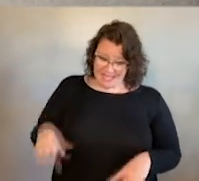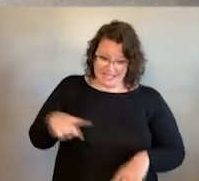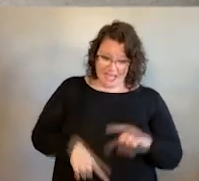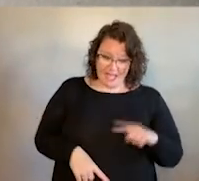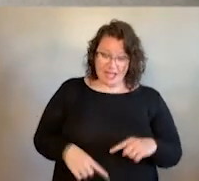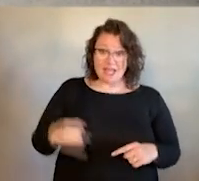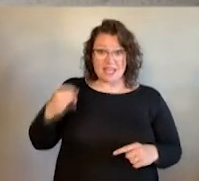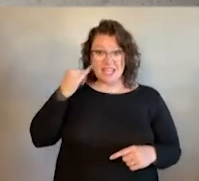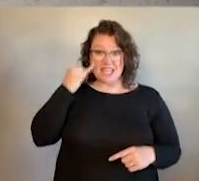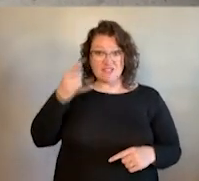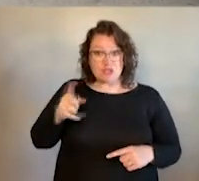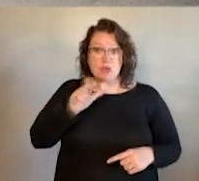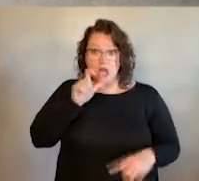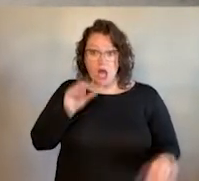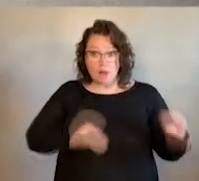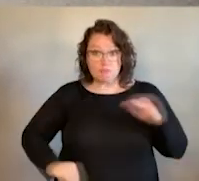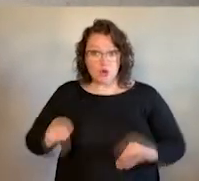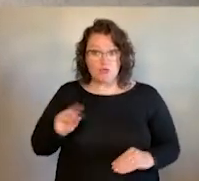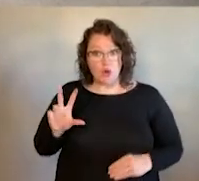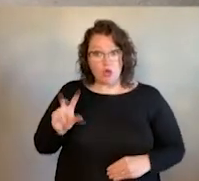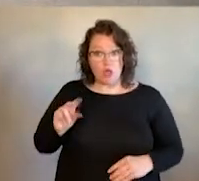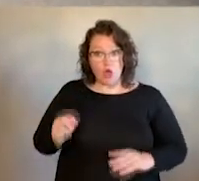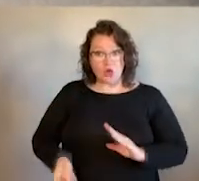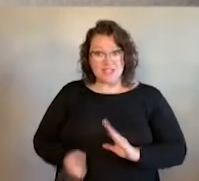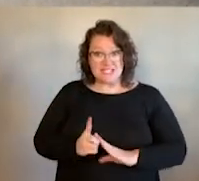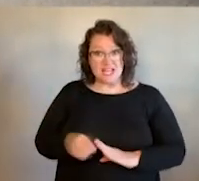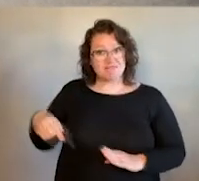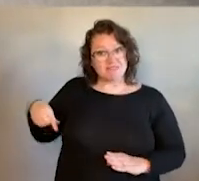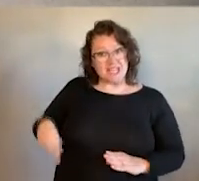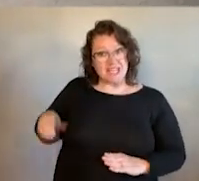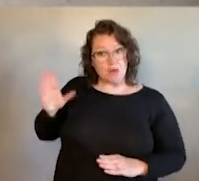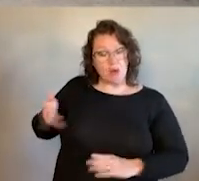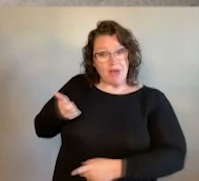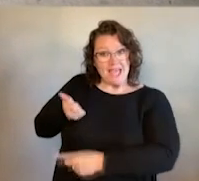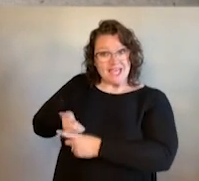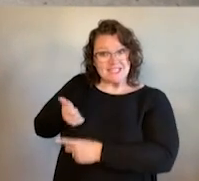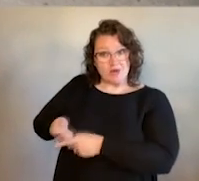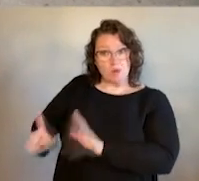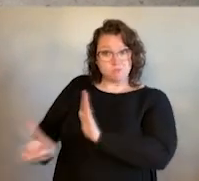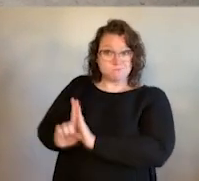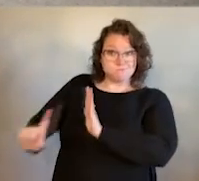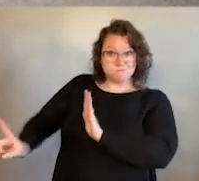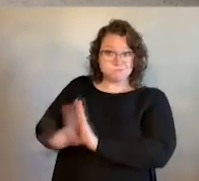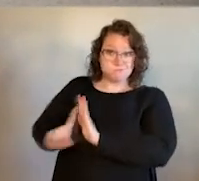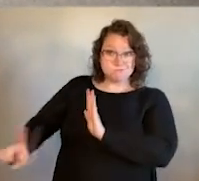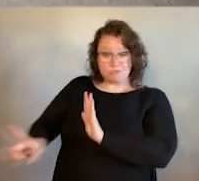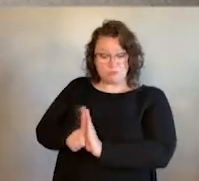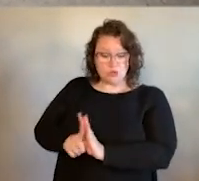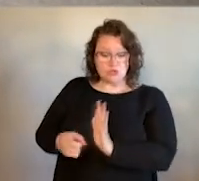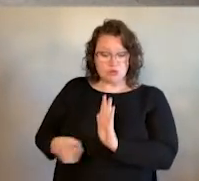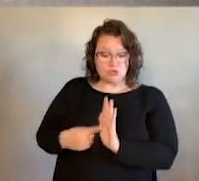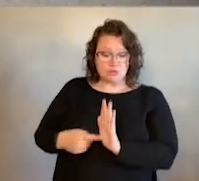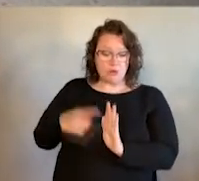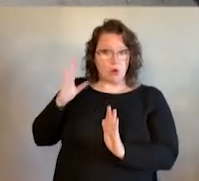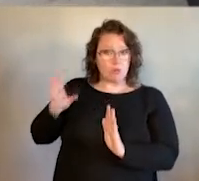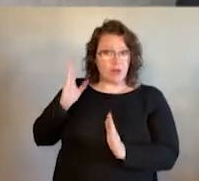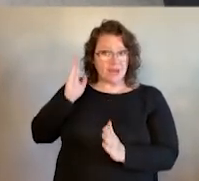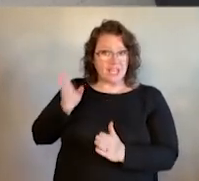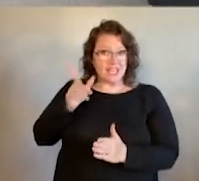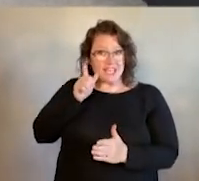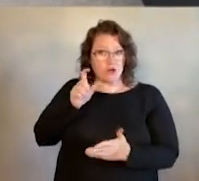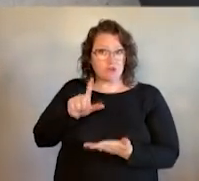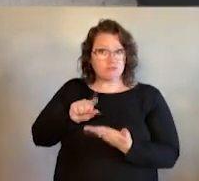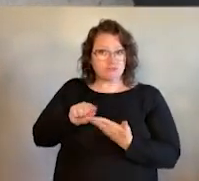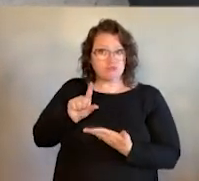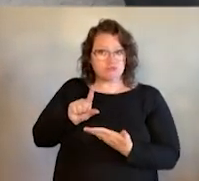don't move for 30 seconds, it'll actually go off by itself. So sometimes you'll hear it chirp